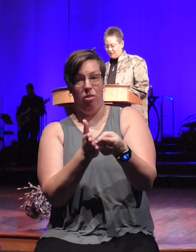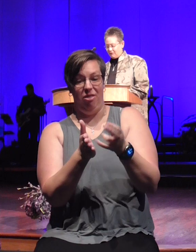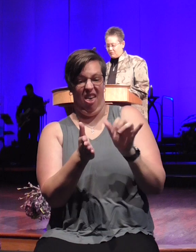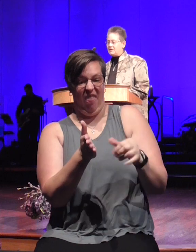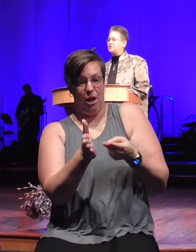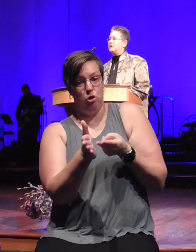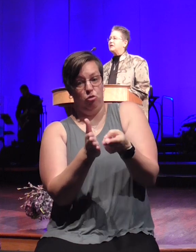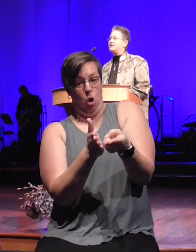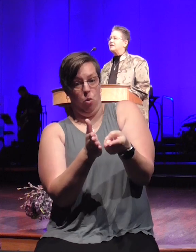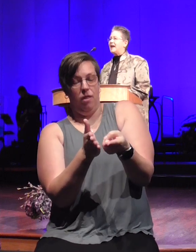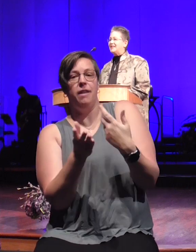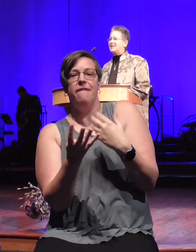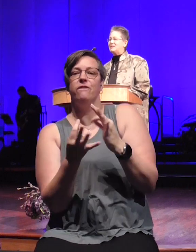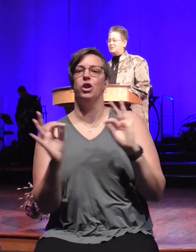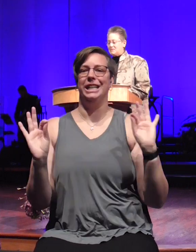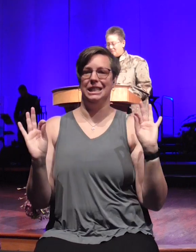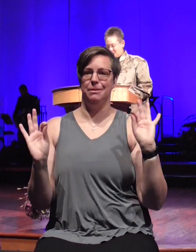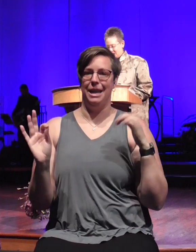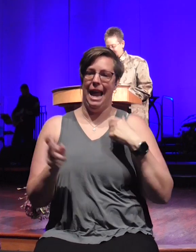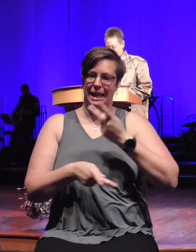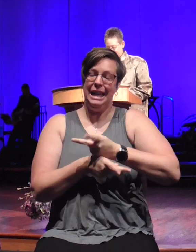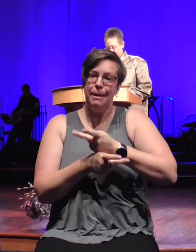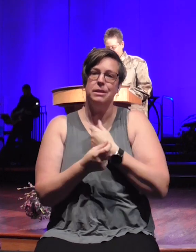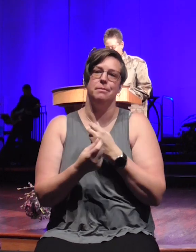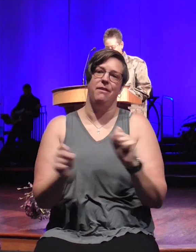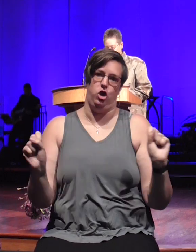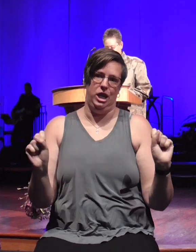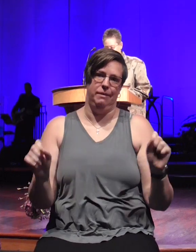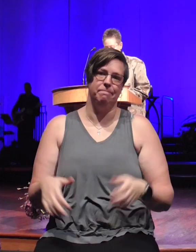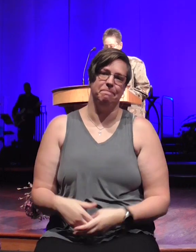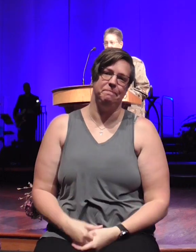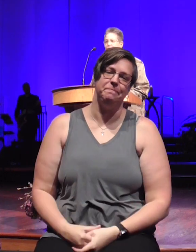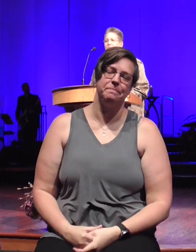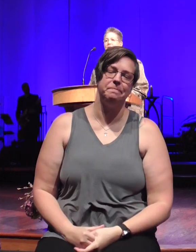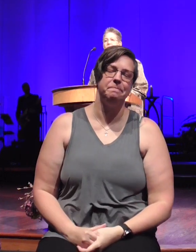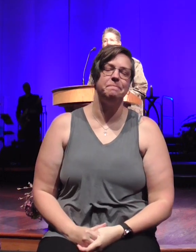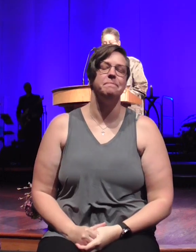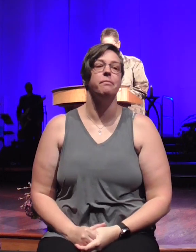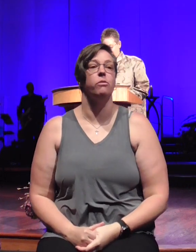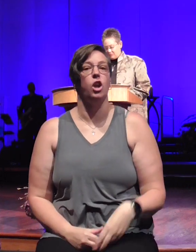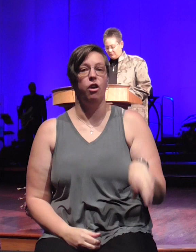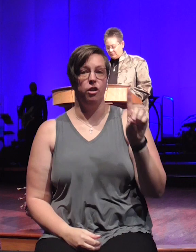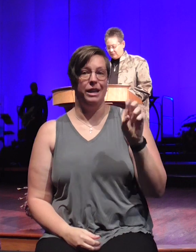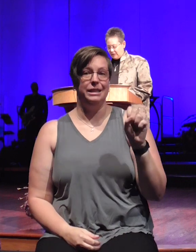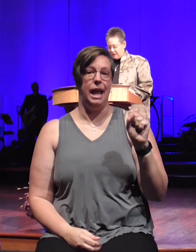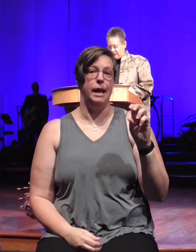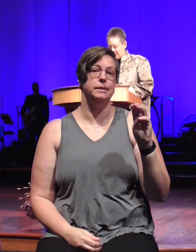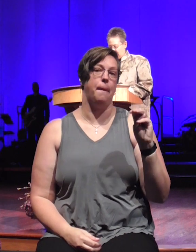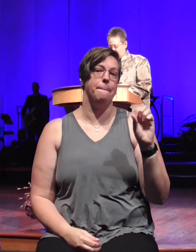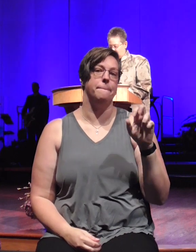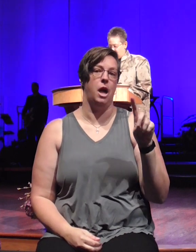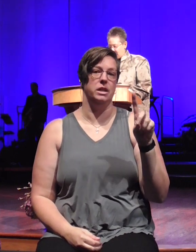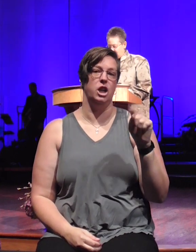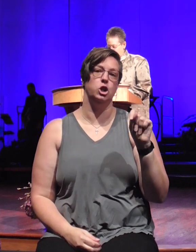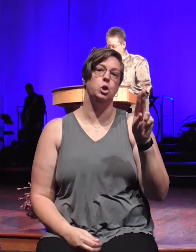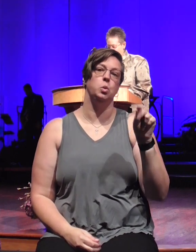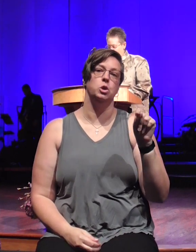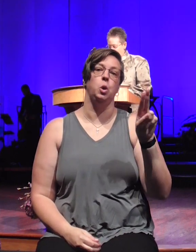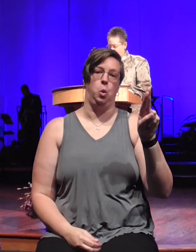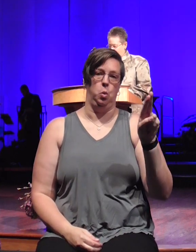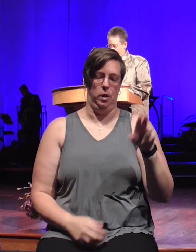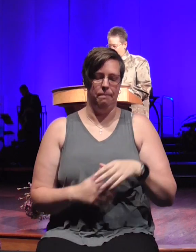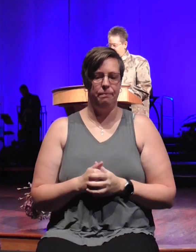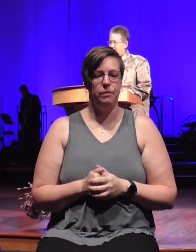know frees me and keeps me free. And from Desmond Tutu, we are